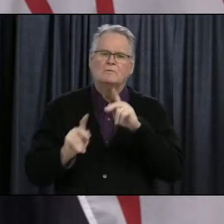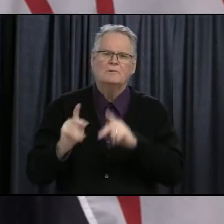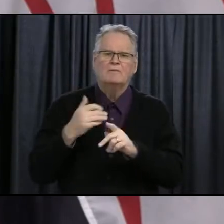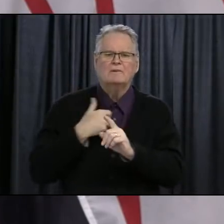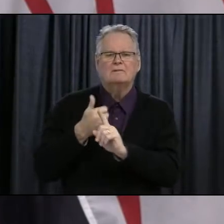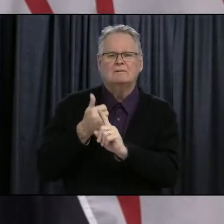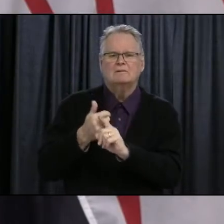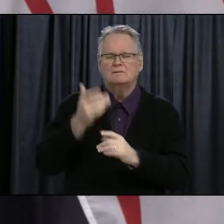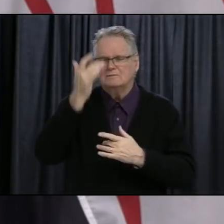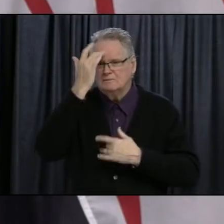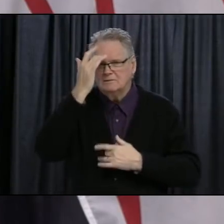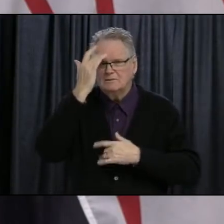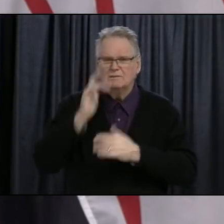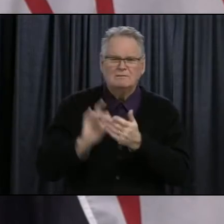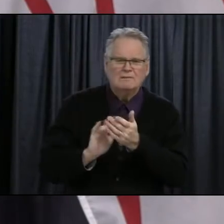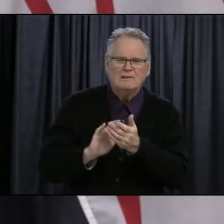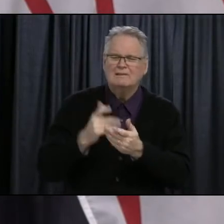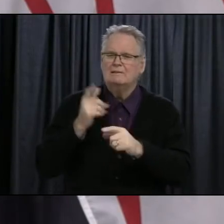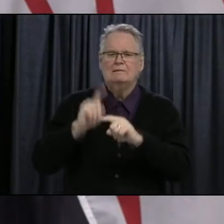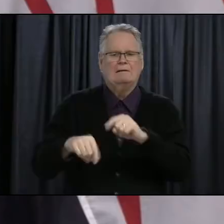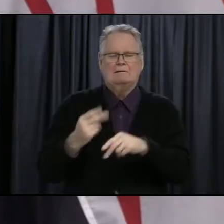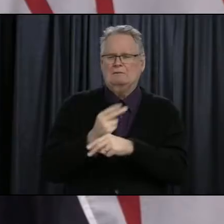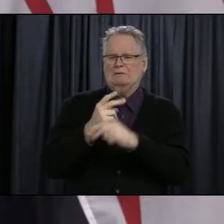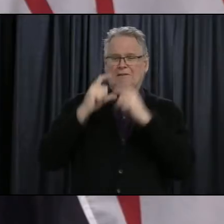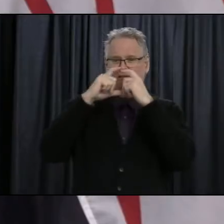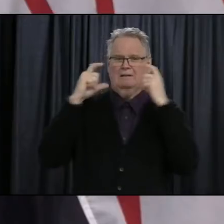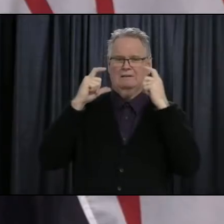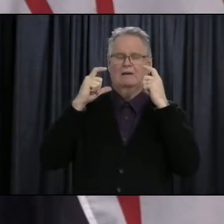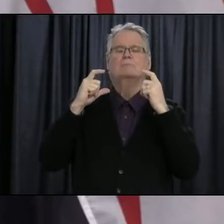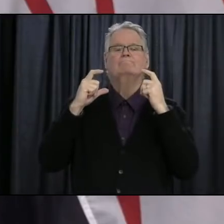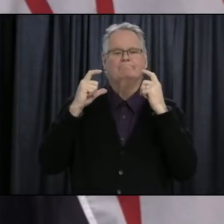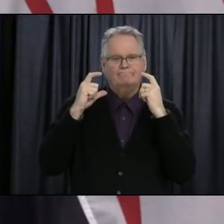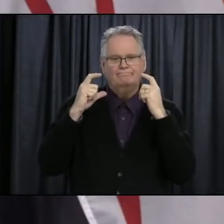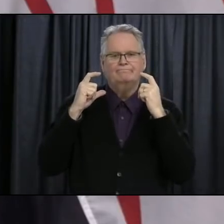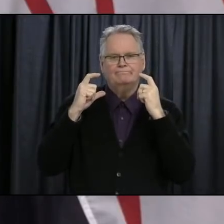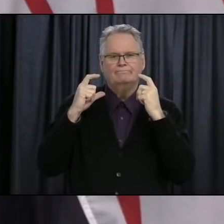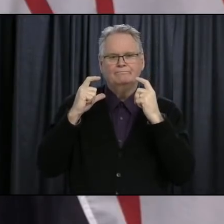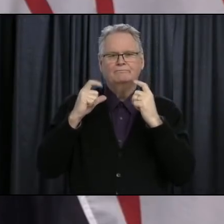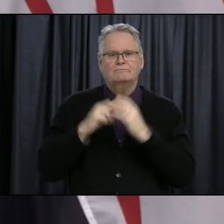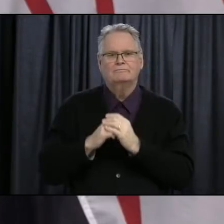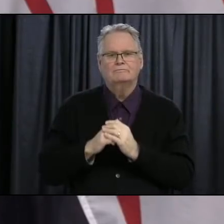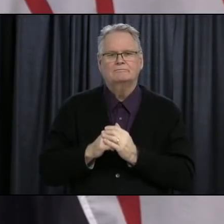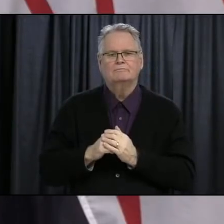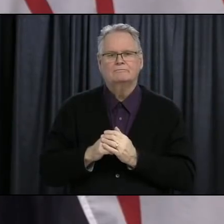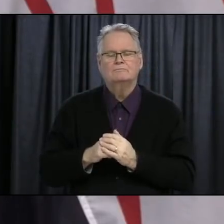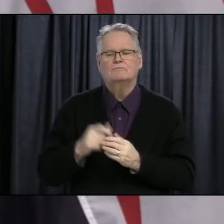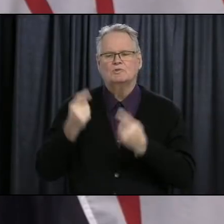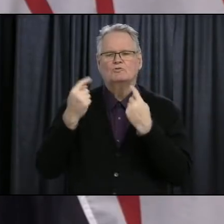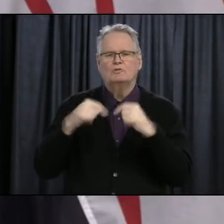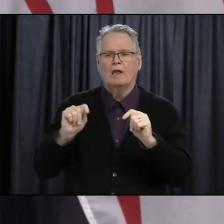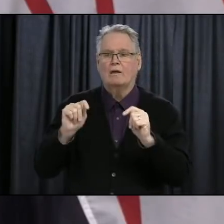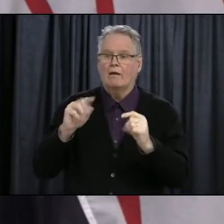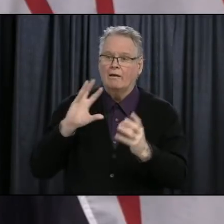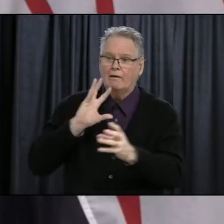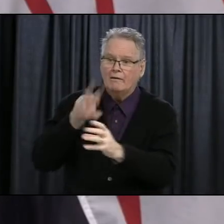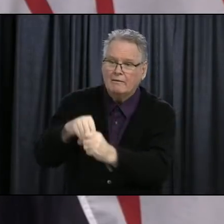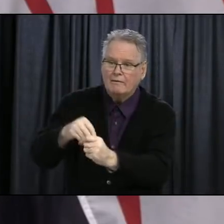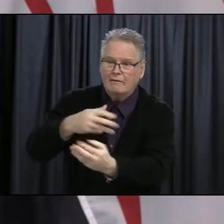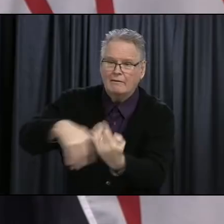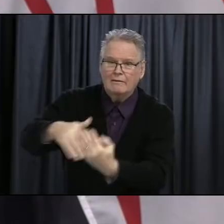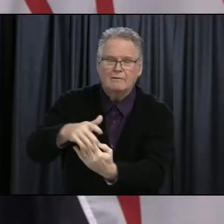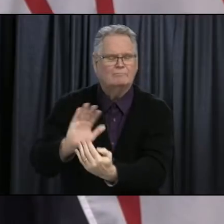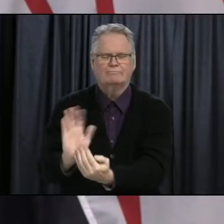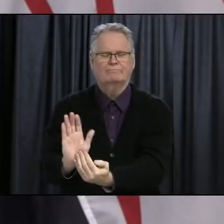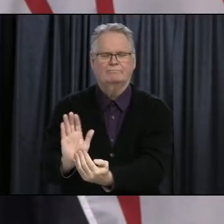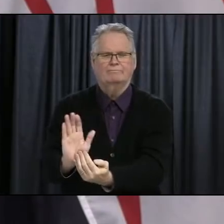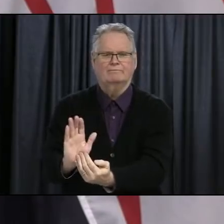all alternative options to protect yourself and others from exposure to COVID-19. On Friday,